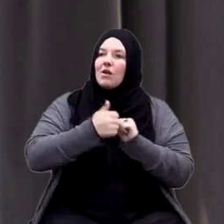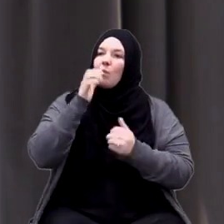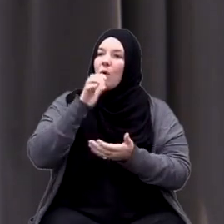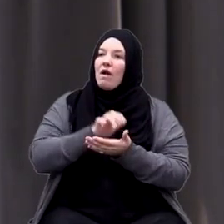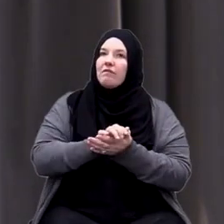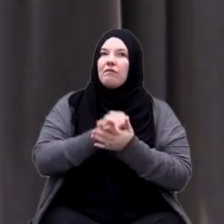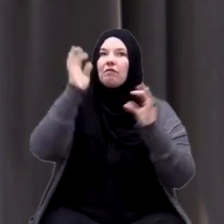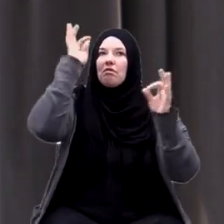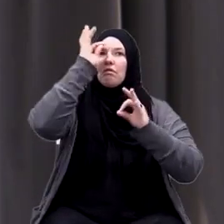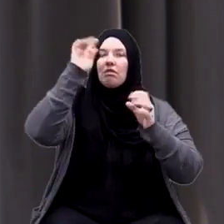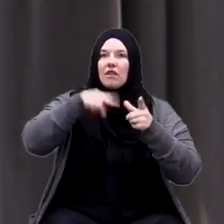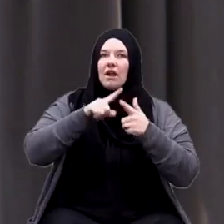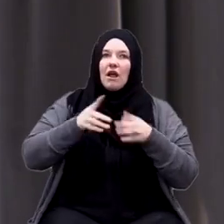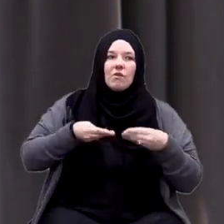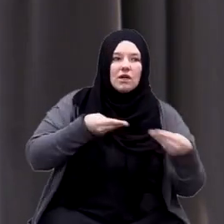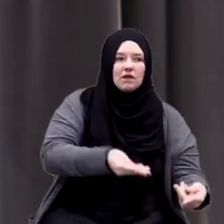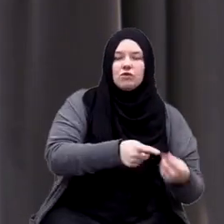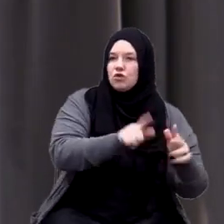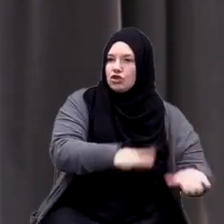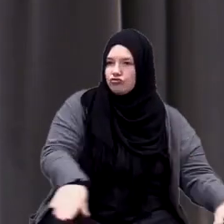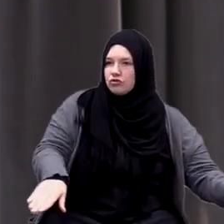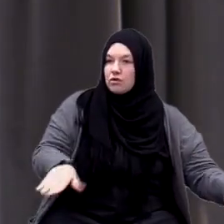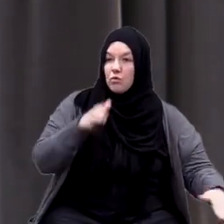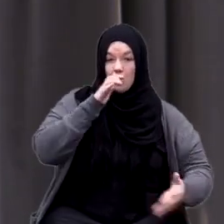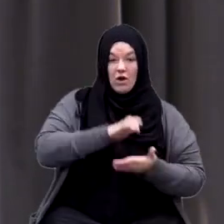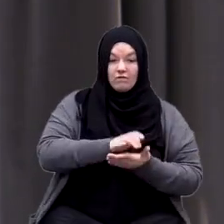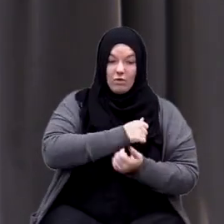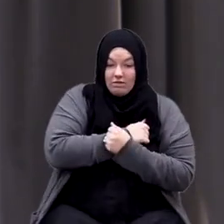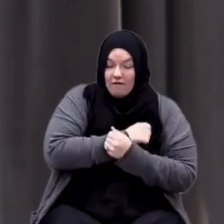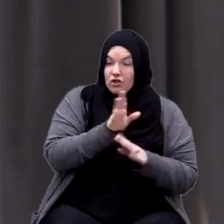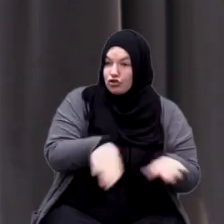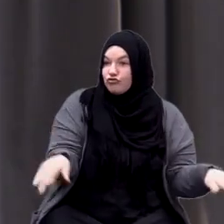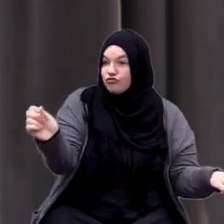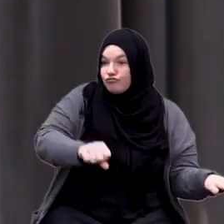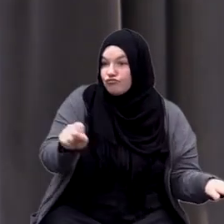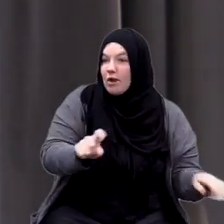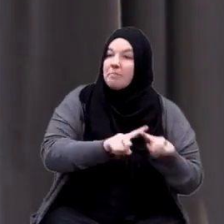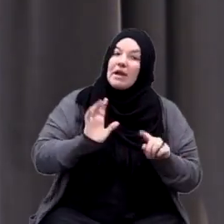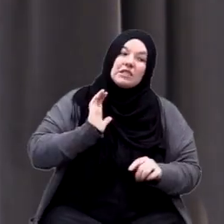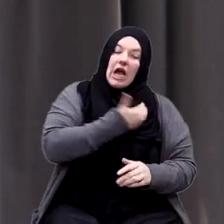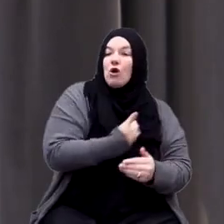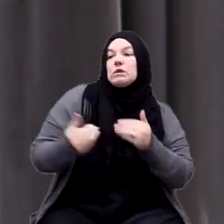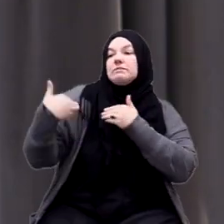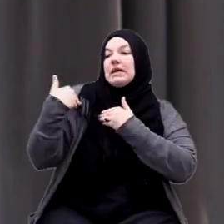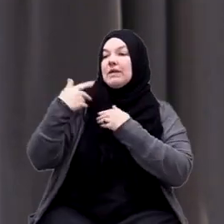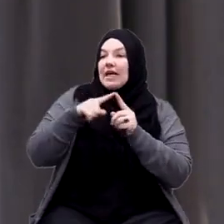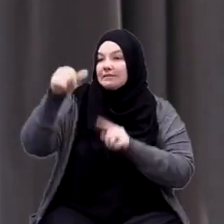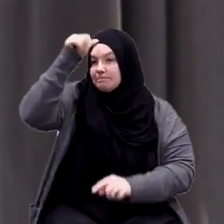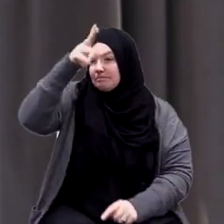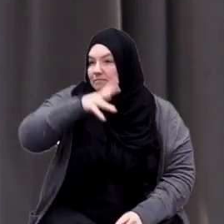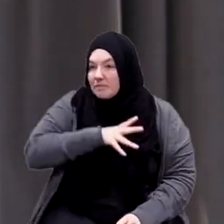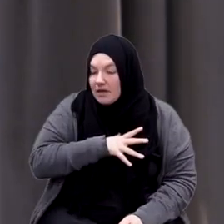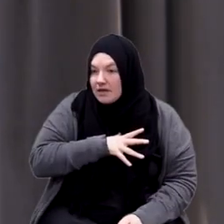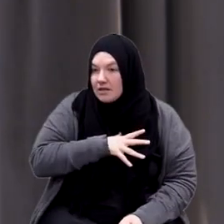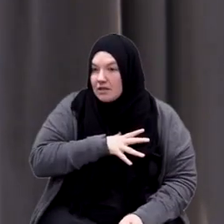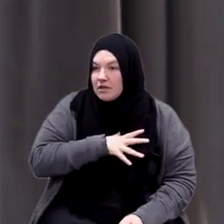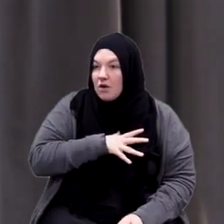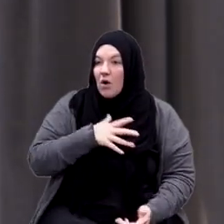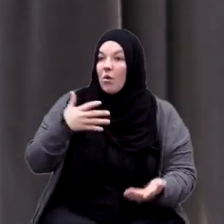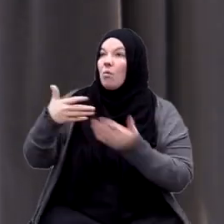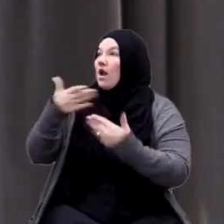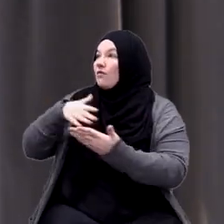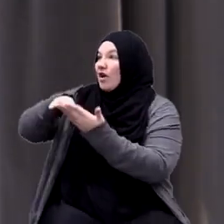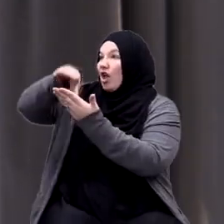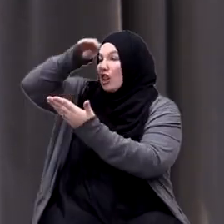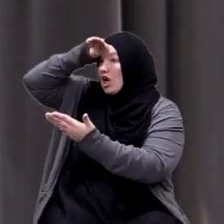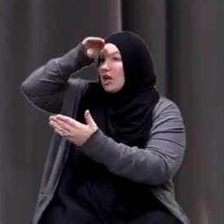children? They love their children. There's no question about it. But it is on us men to take whatever we